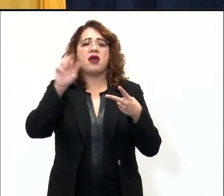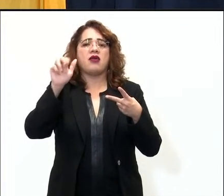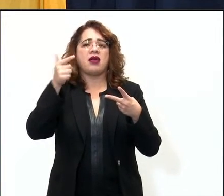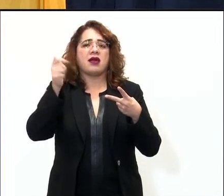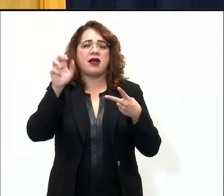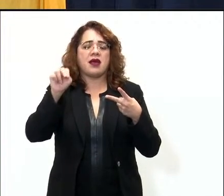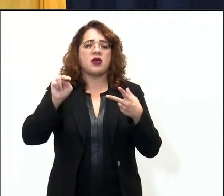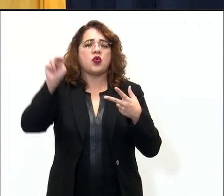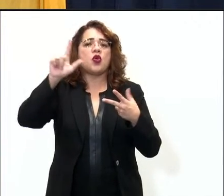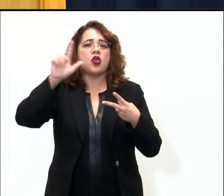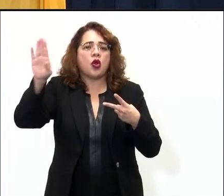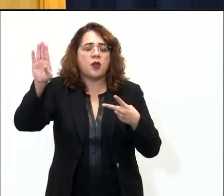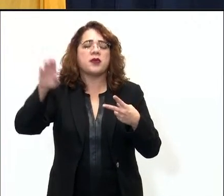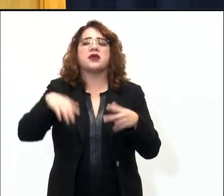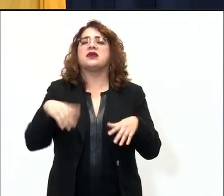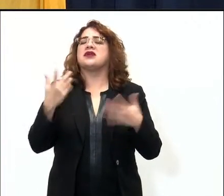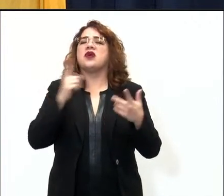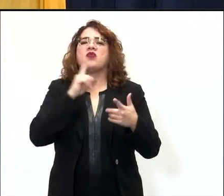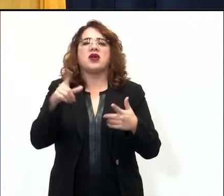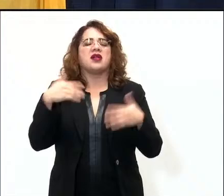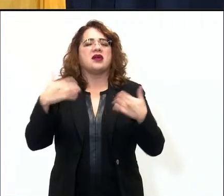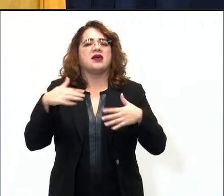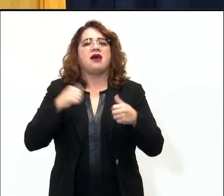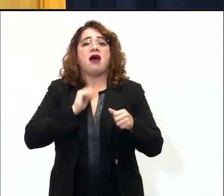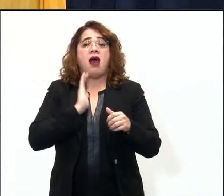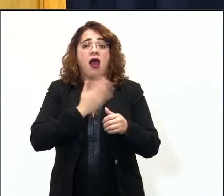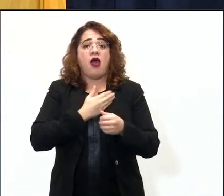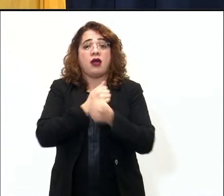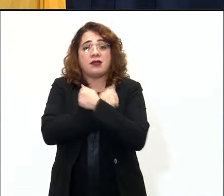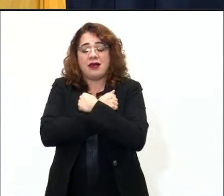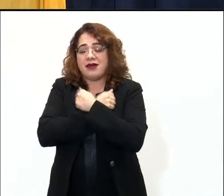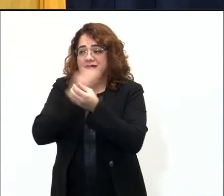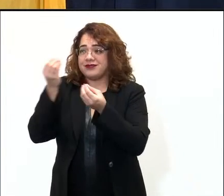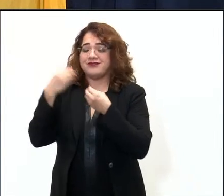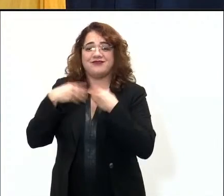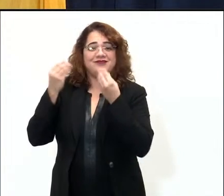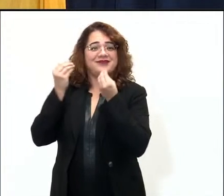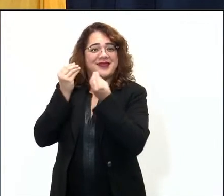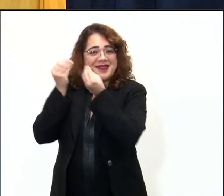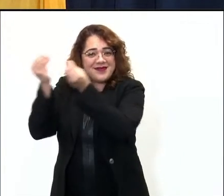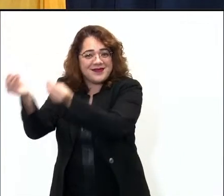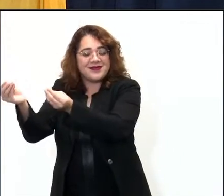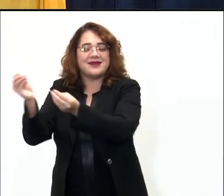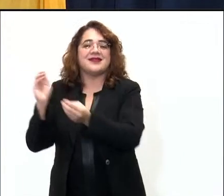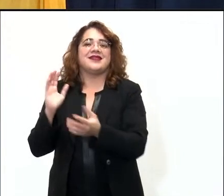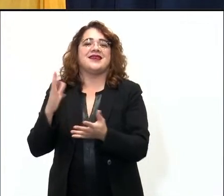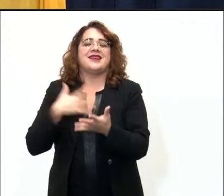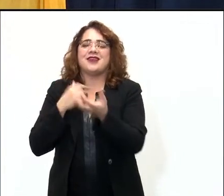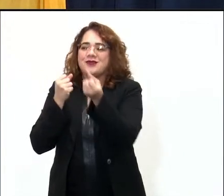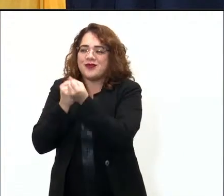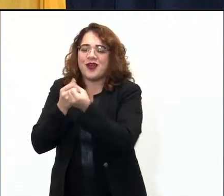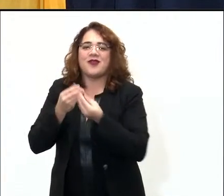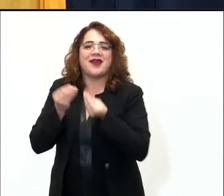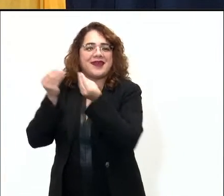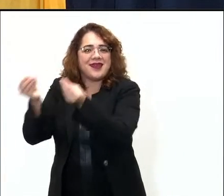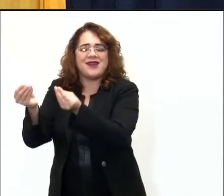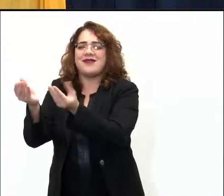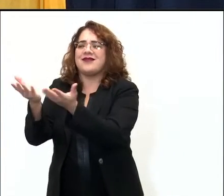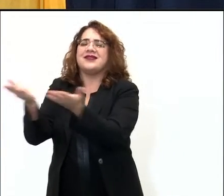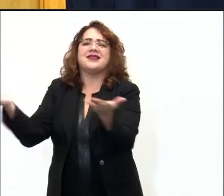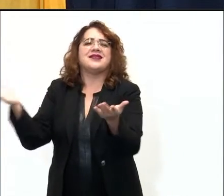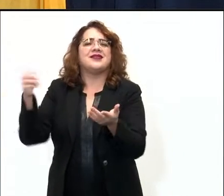Beach. Our thoughts and love are with them, their staffs, and everyone at the U.S. Capitol. I also just want to